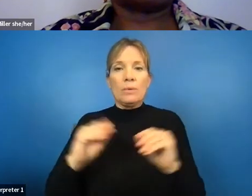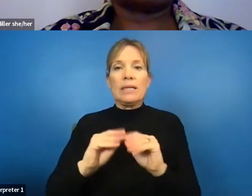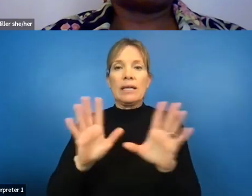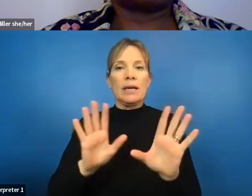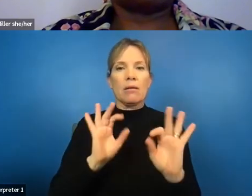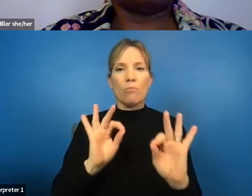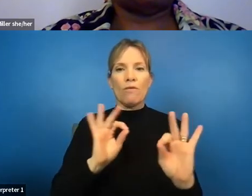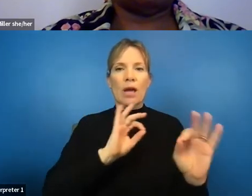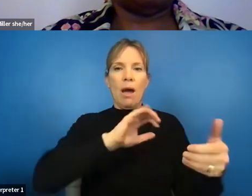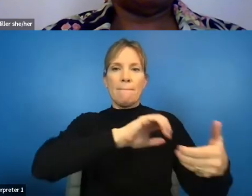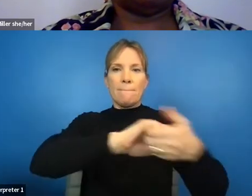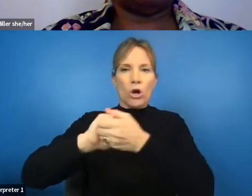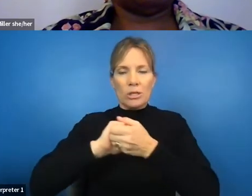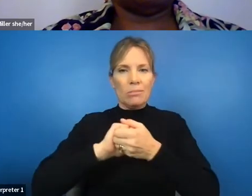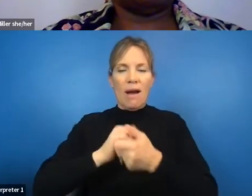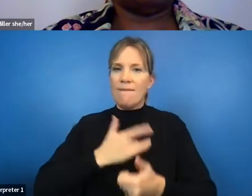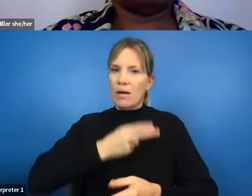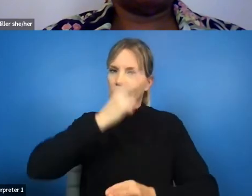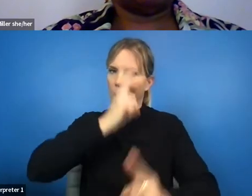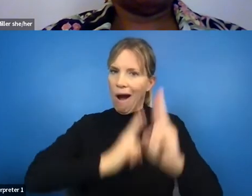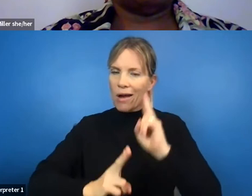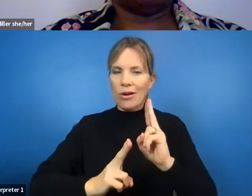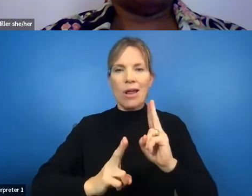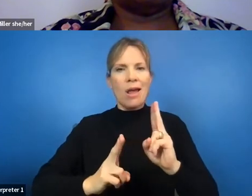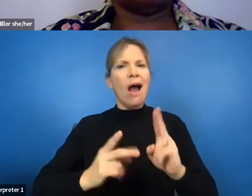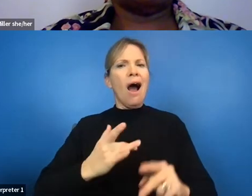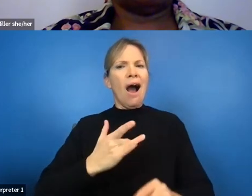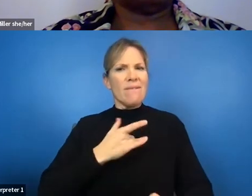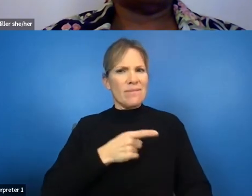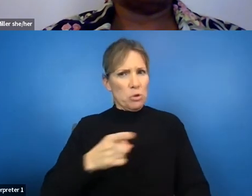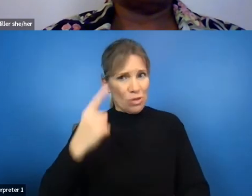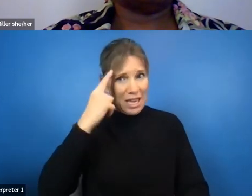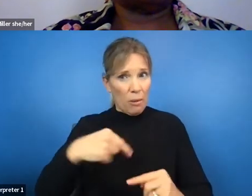partnership, and I was very honored and appreciated being thought of